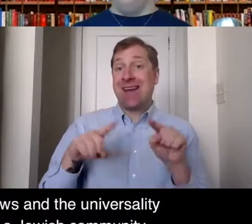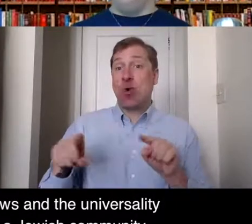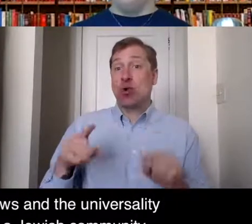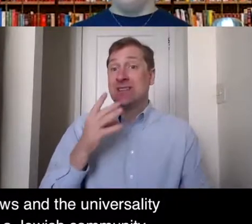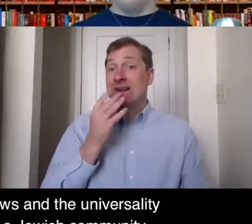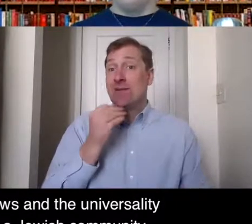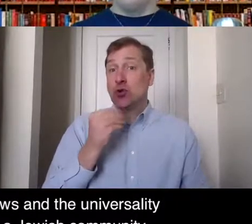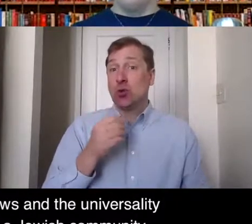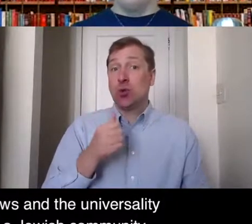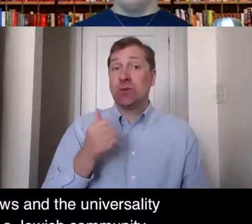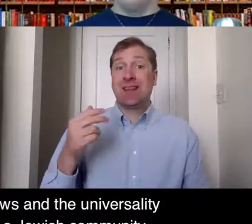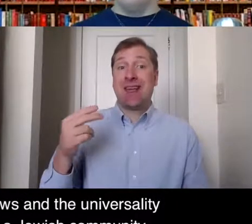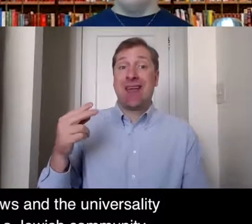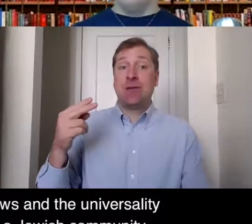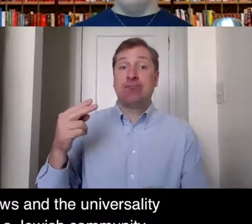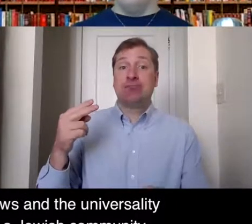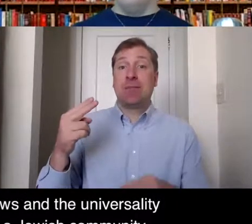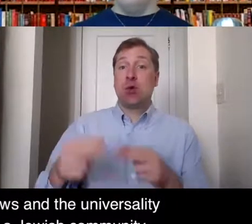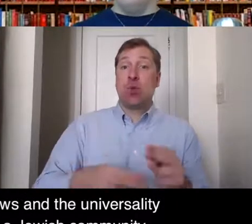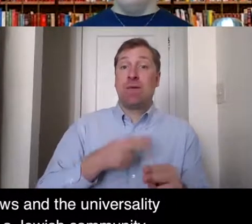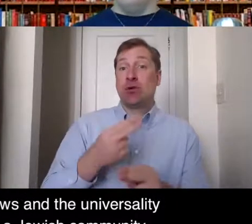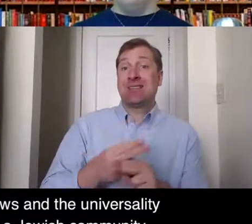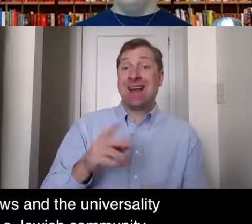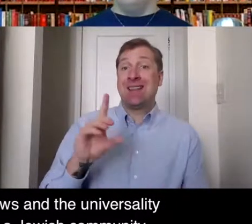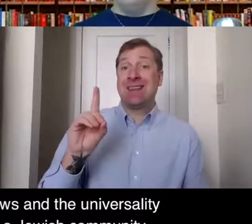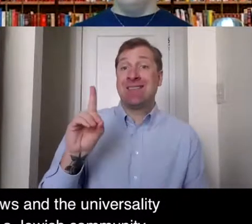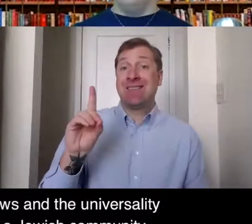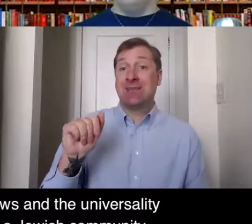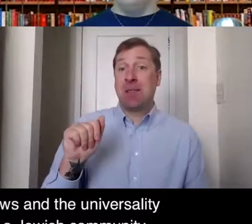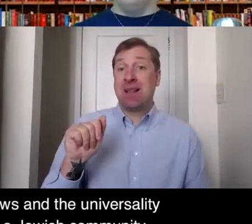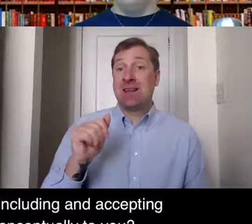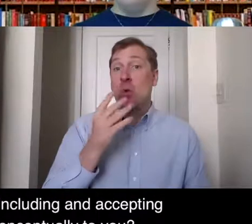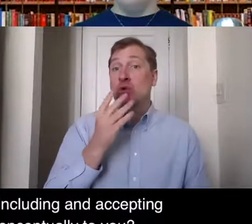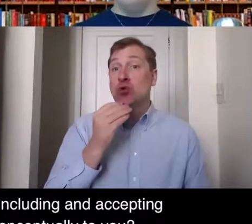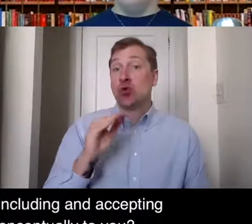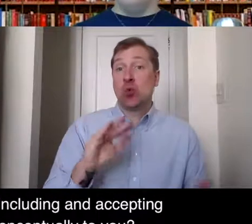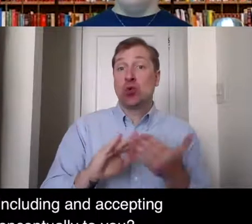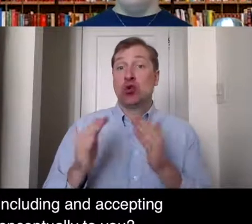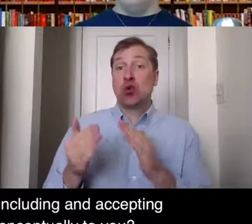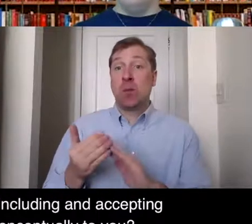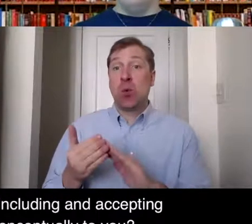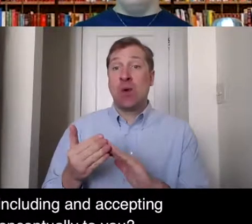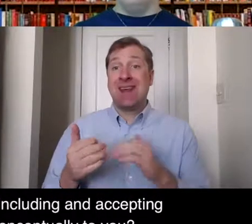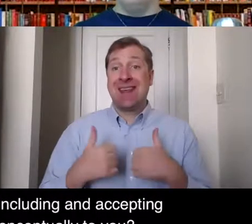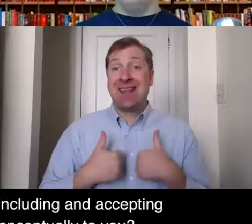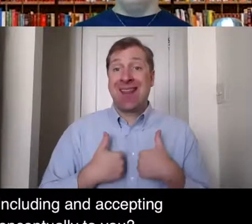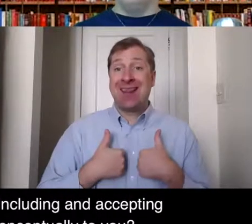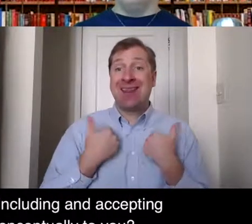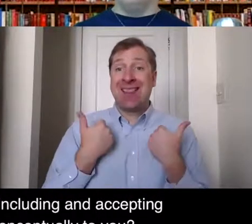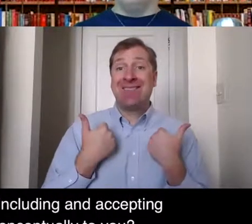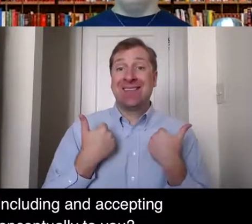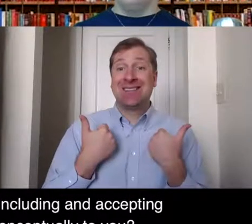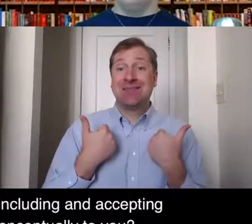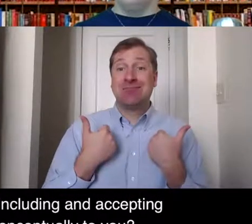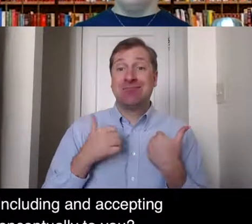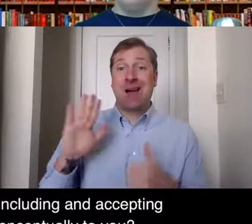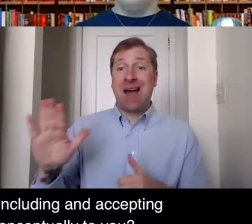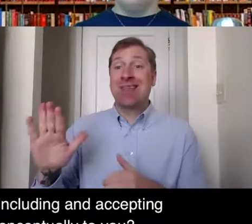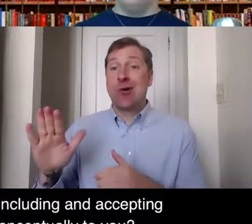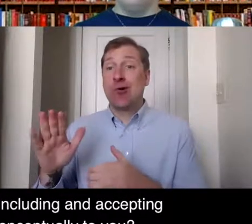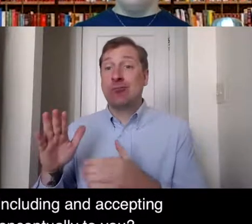the universality of disability, what does a Jewish community that lives by the value